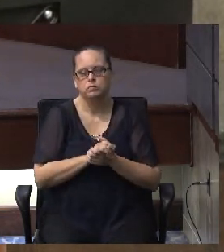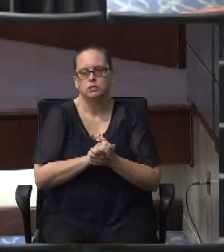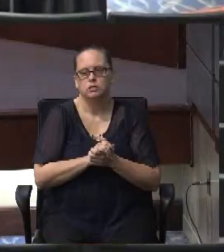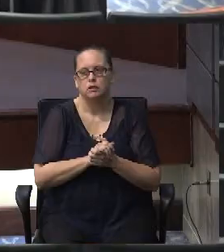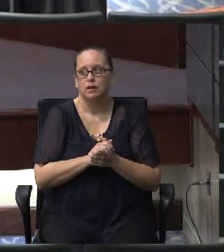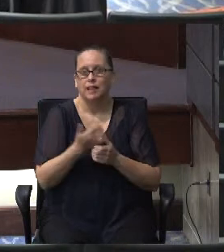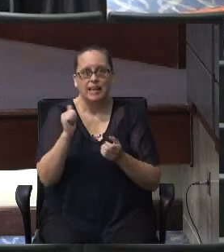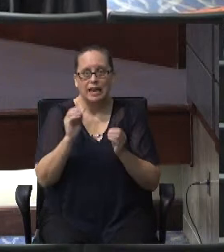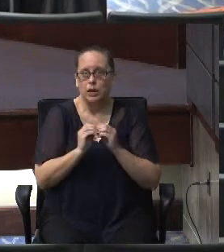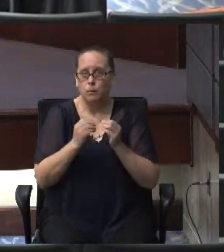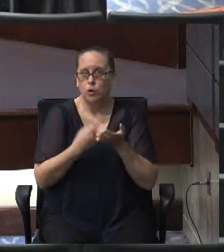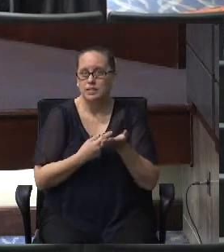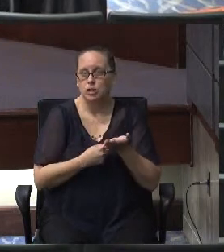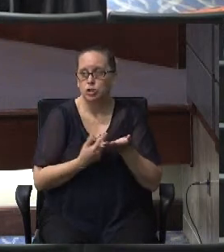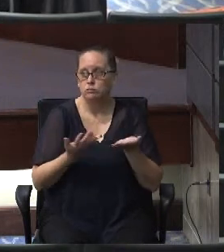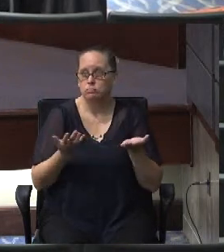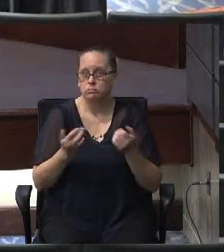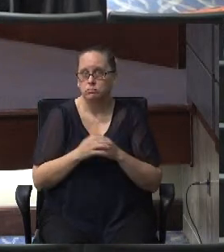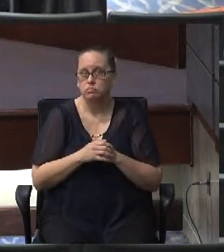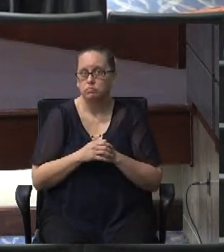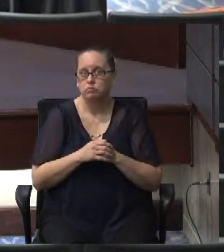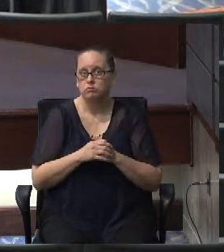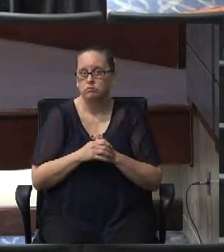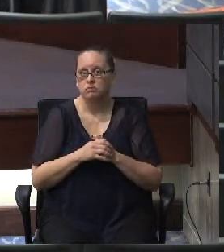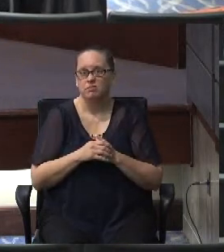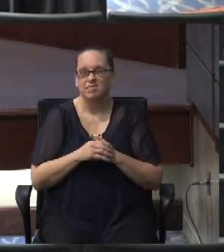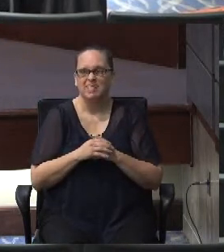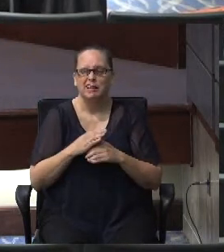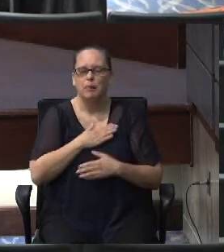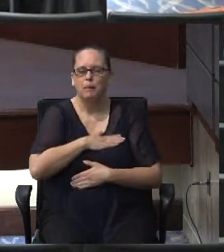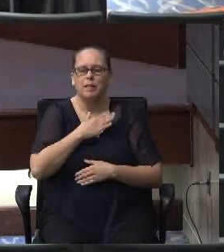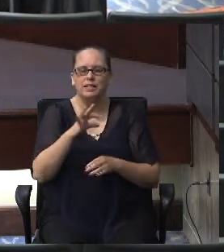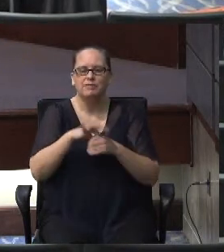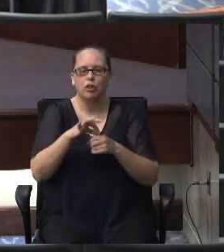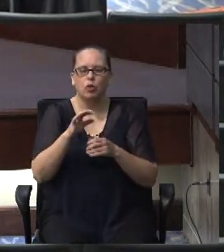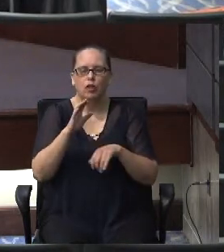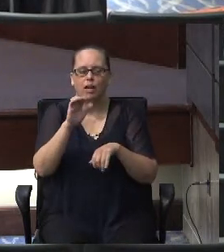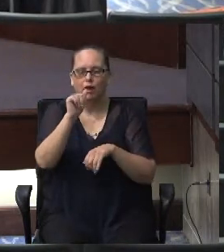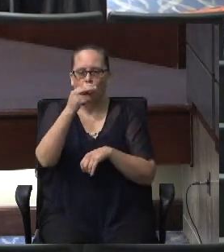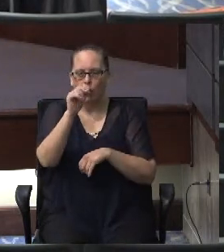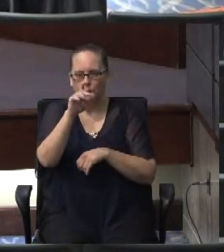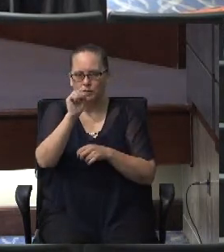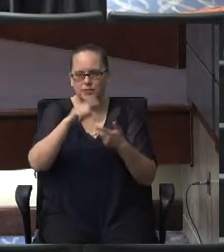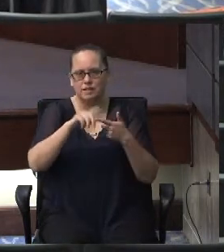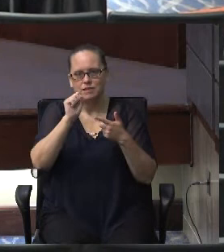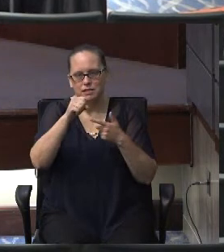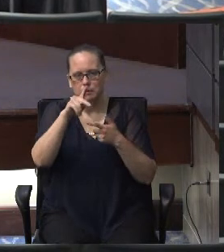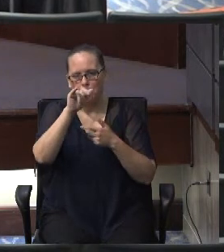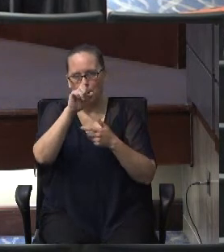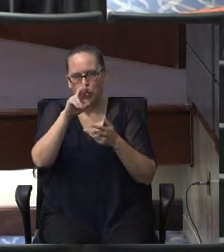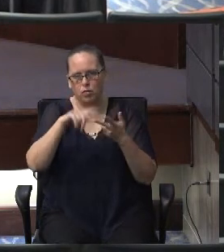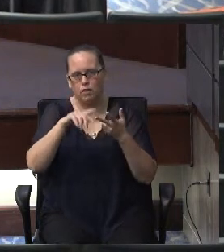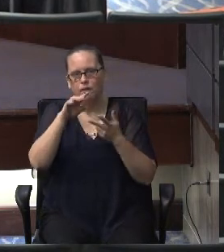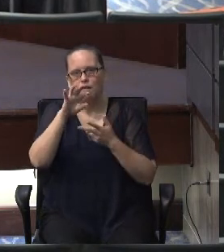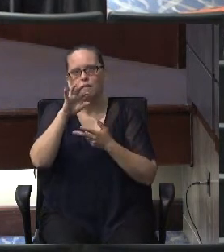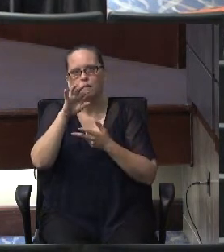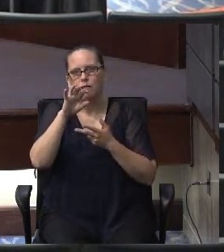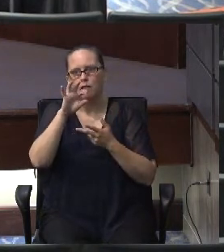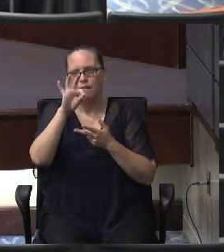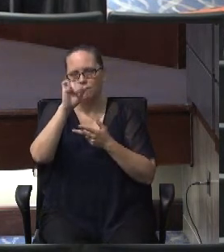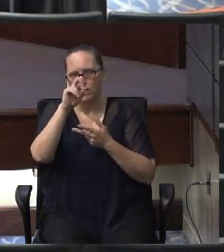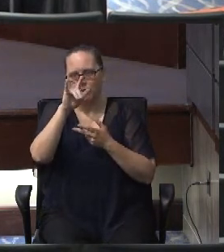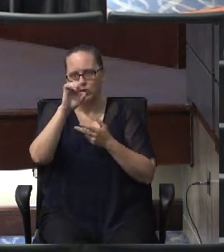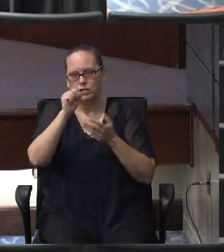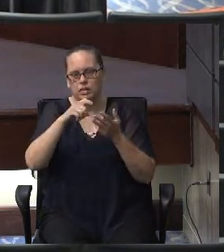Any further discussion? Great. Please poll the council. Holmes. Aye. Palmer. Aye. Porterud. Yes.